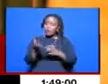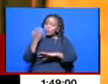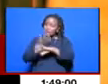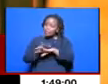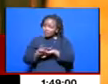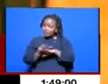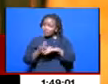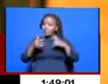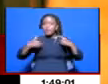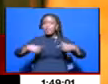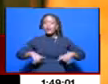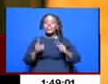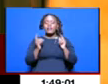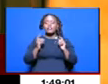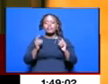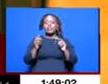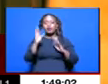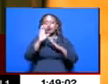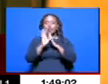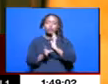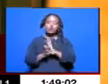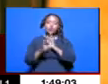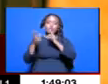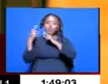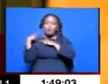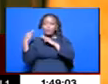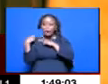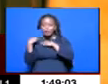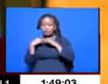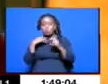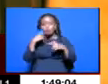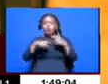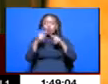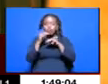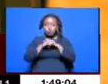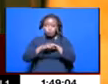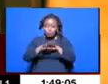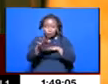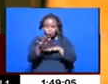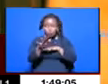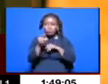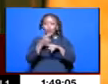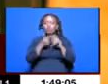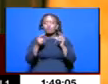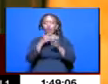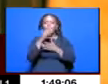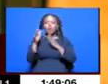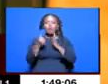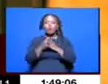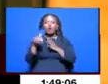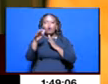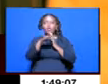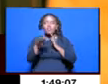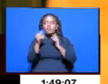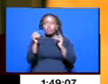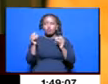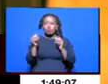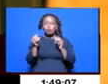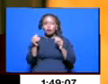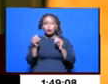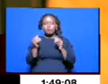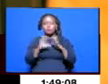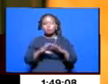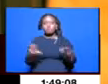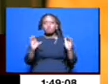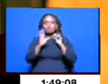majesty of the Constitution reverberate across the lengths and breadths of our motherland. Let